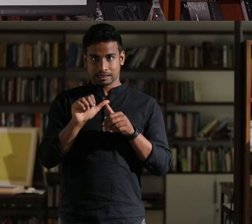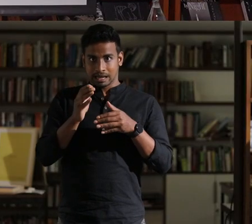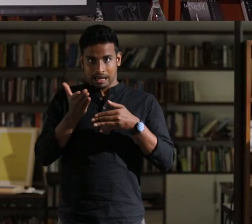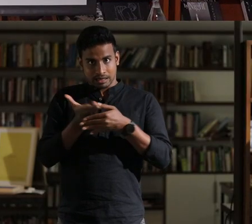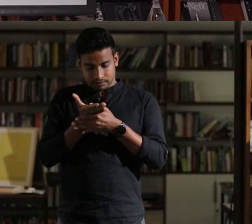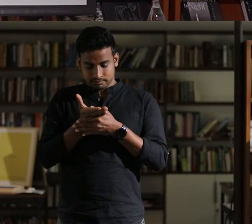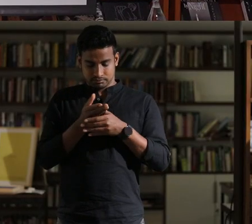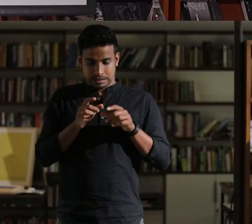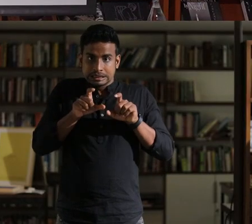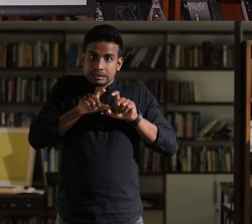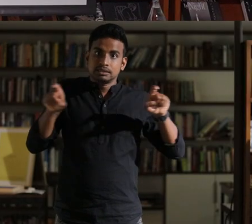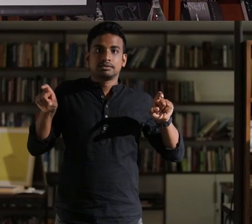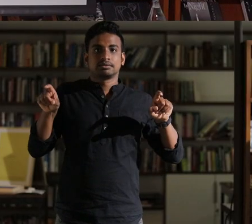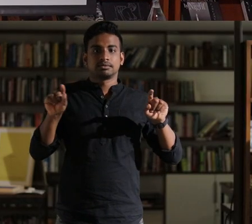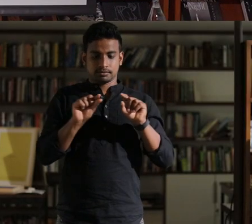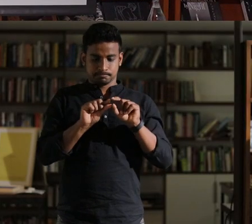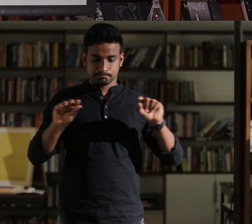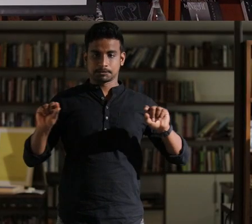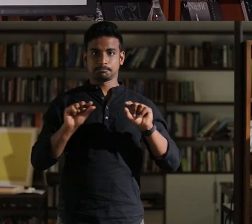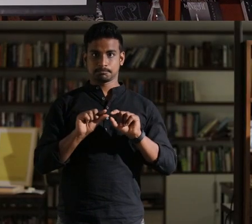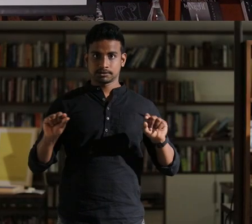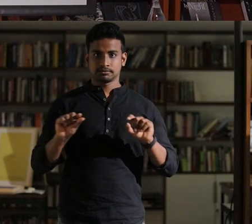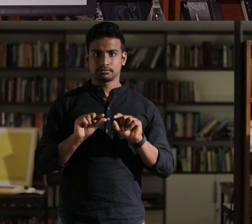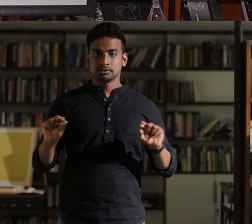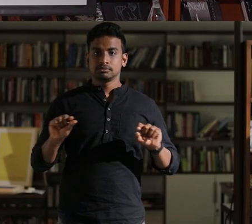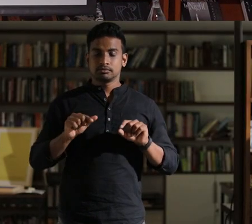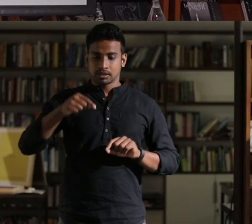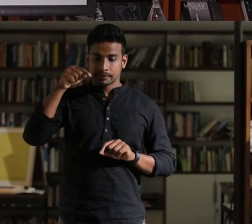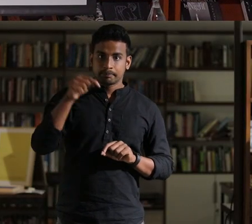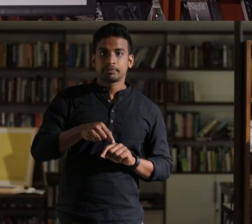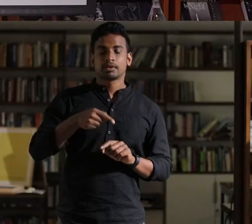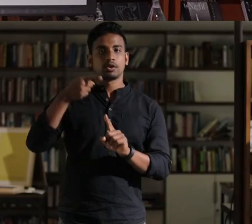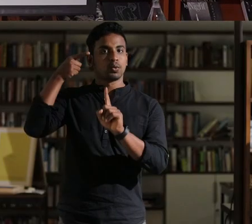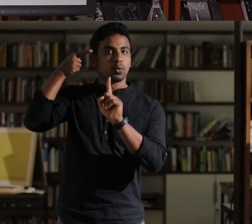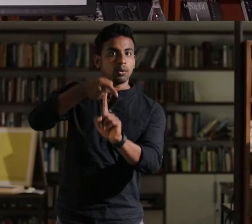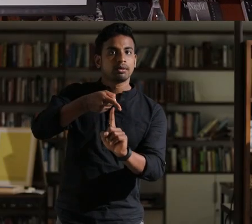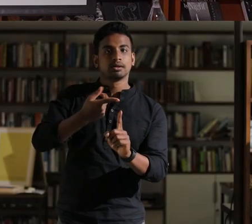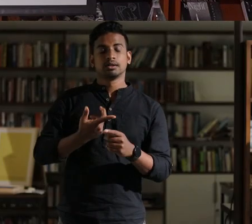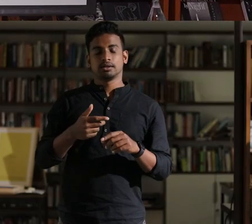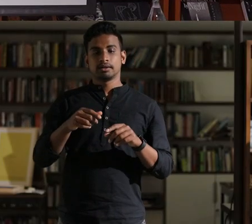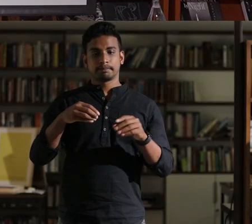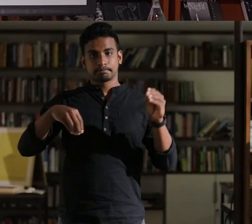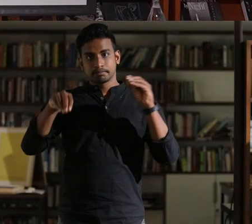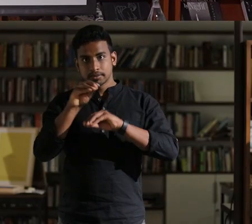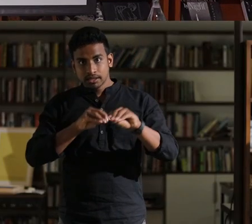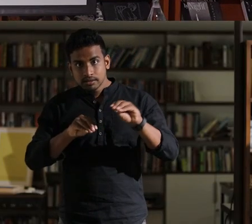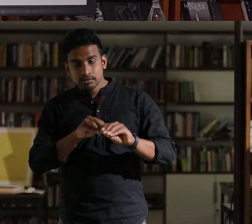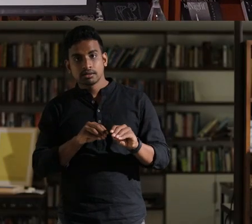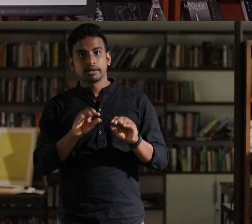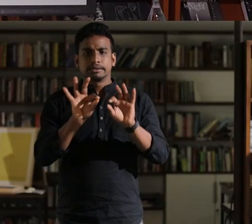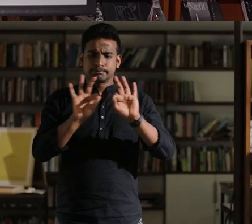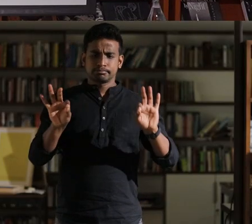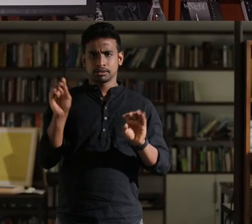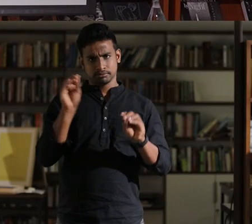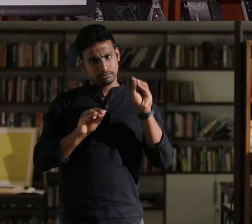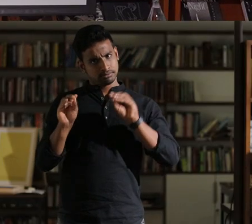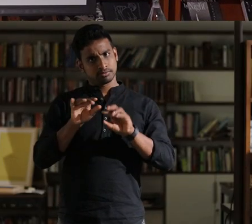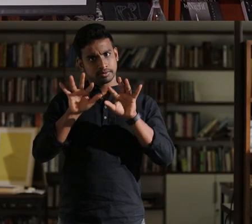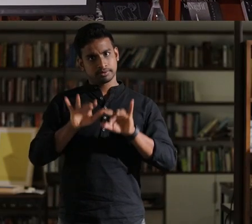or may not tally with the object by which the content was collected in the first place.